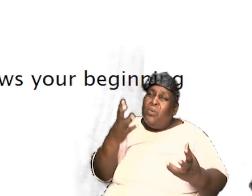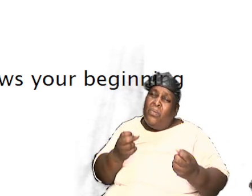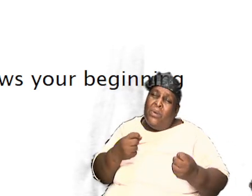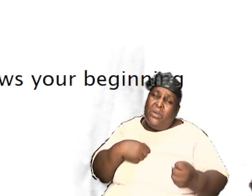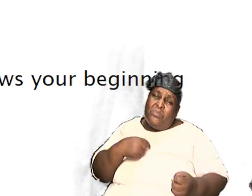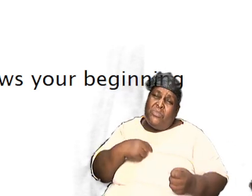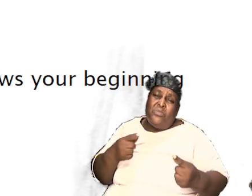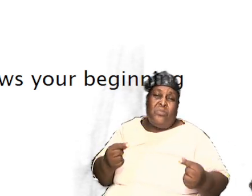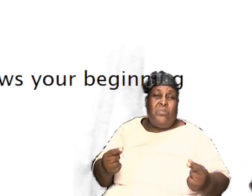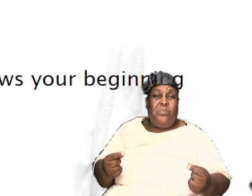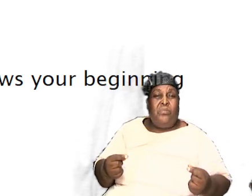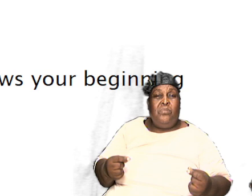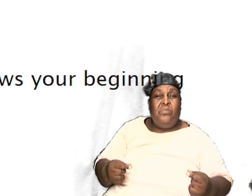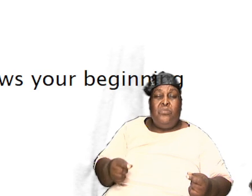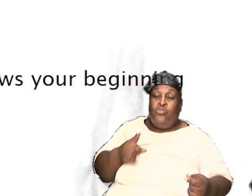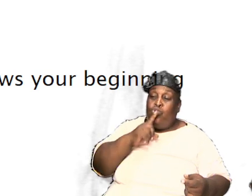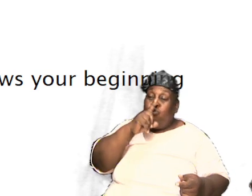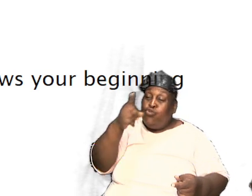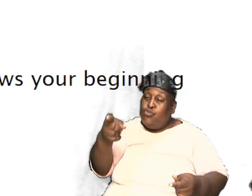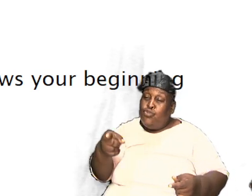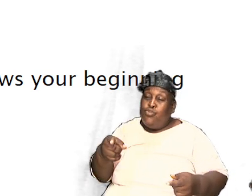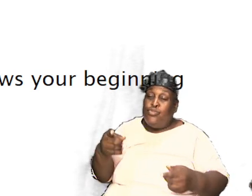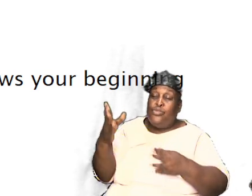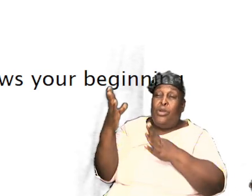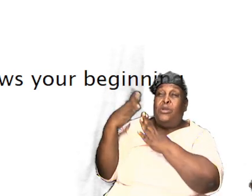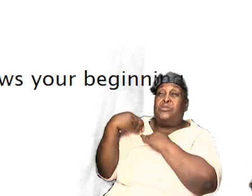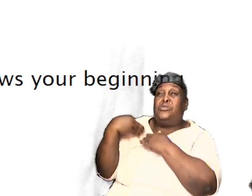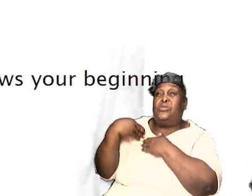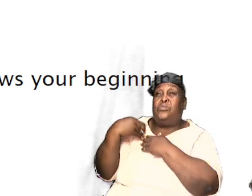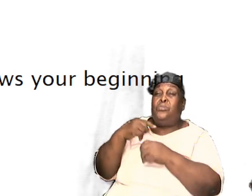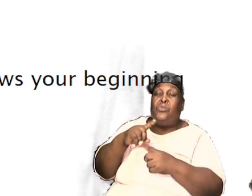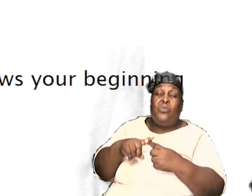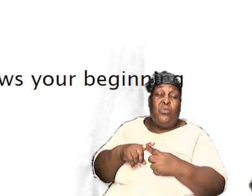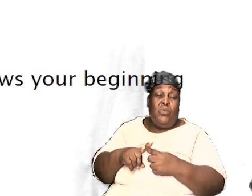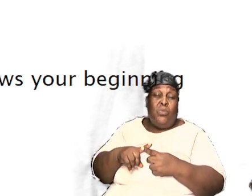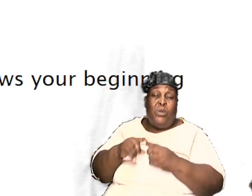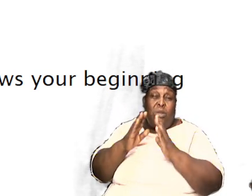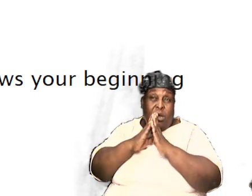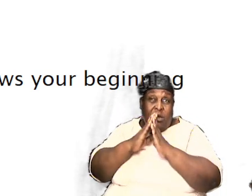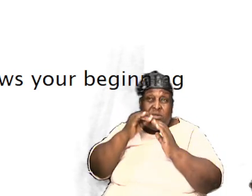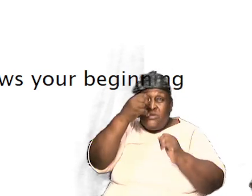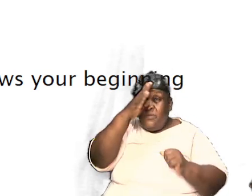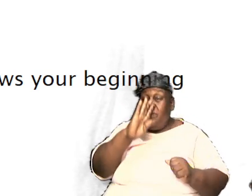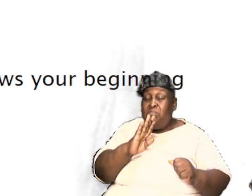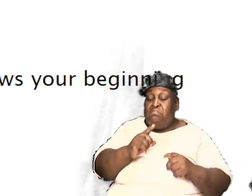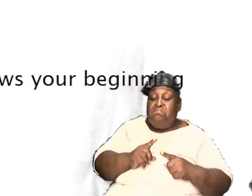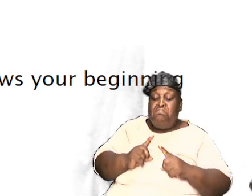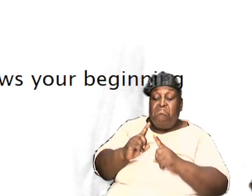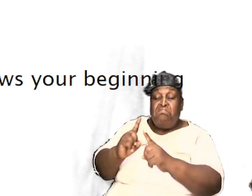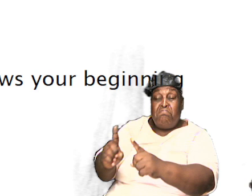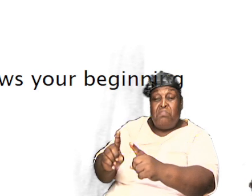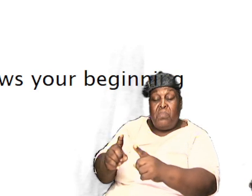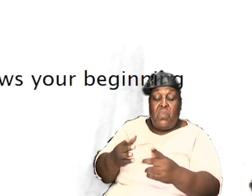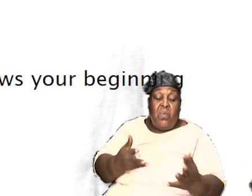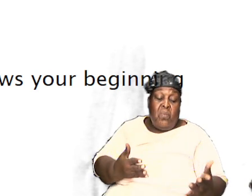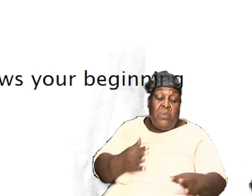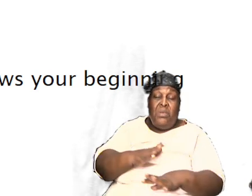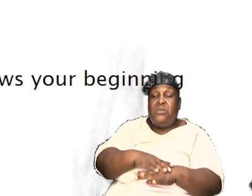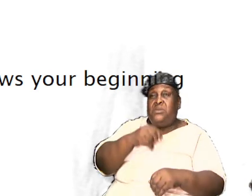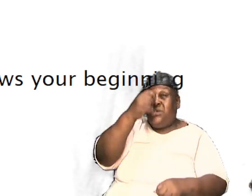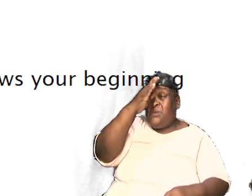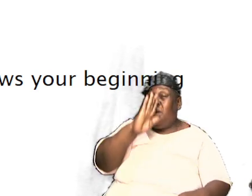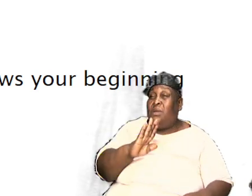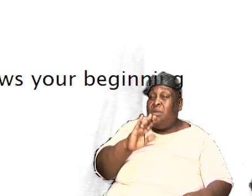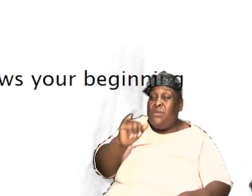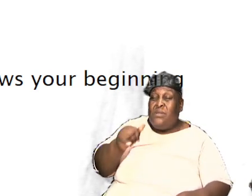we accept this kind of attitude here, we inquire of the Lord. And if there is some grace upon him, that